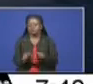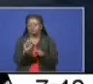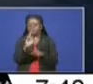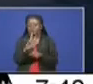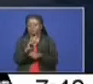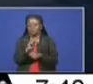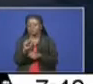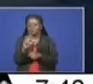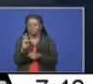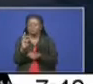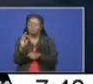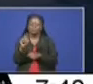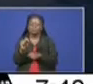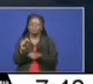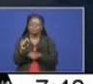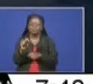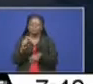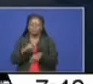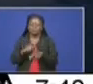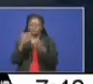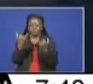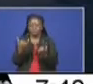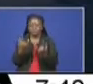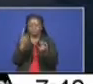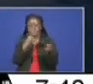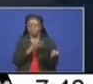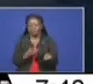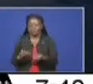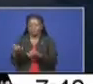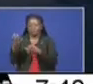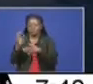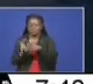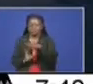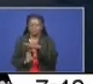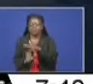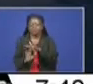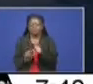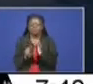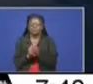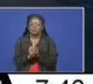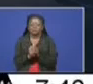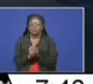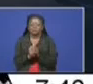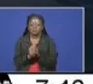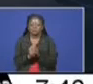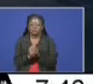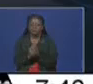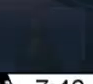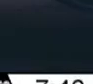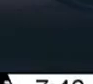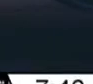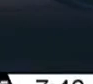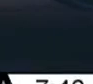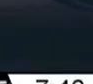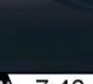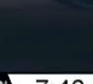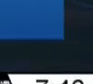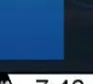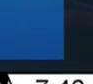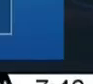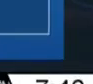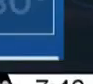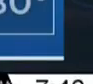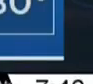going to do it for your boating forecast. It is time now for your travel forecast, and your travel forecast is brought to you by Royal Star Assurance.